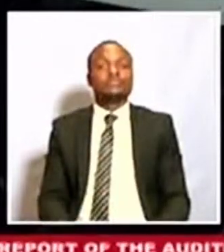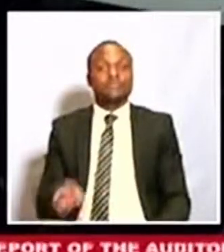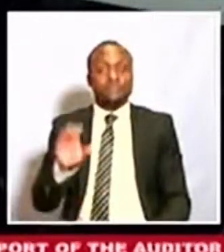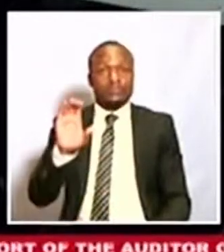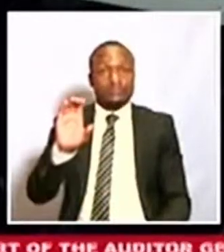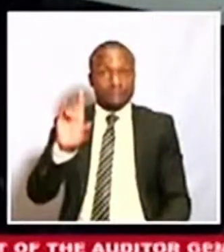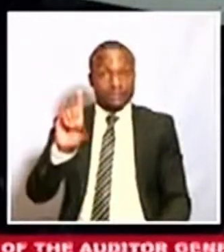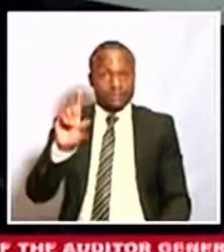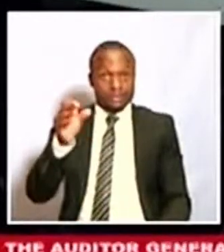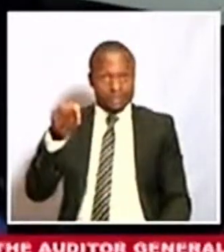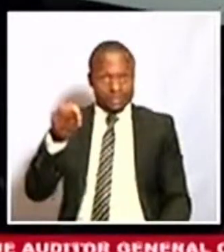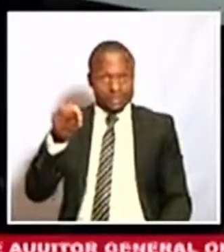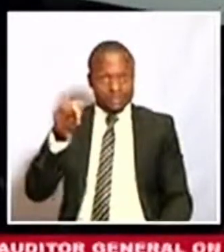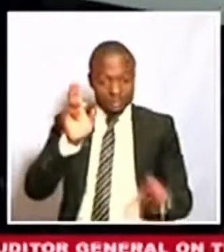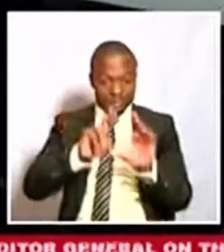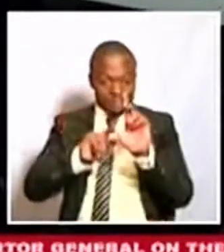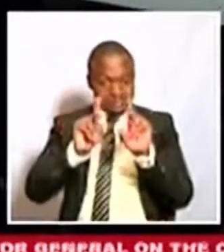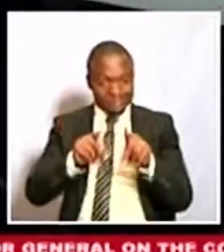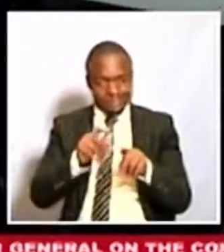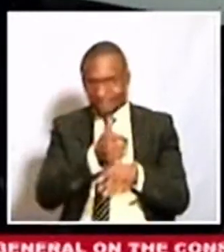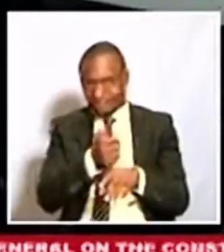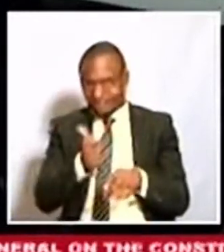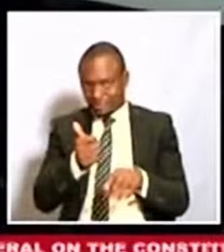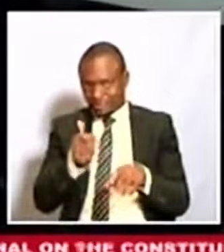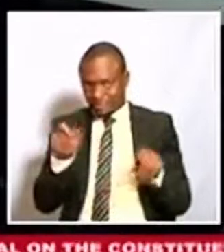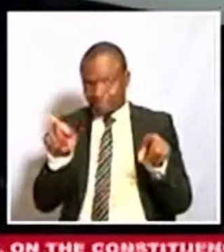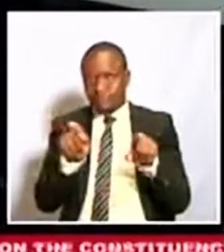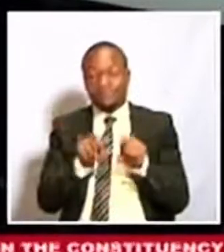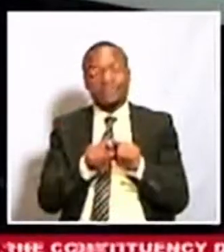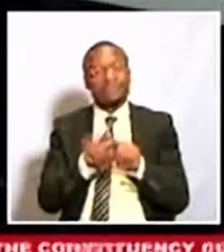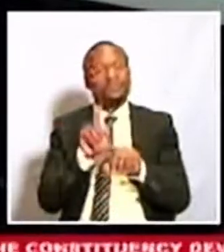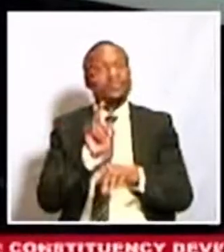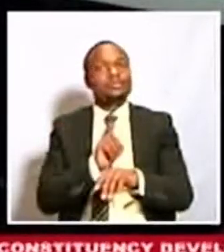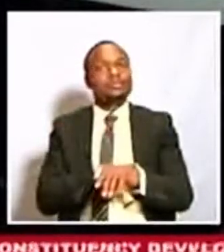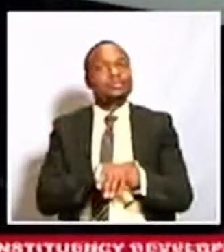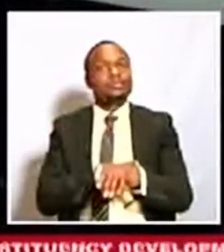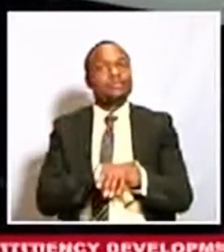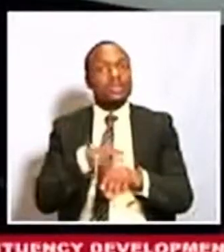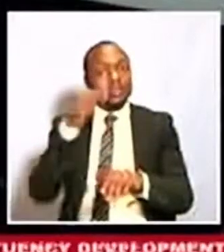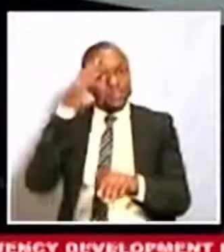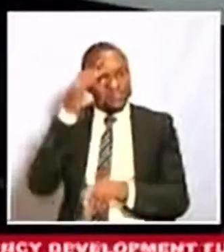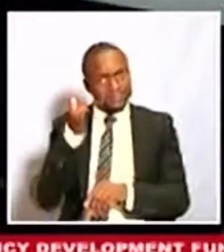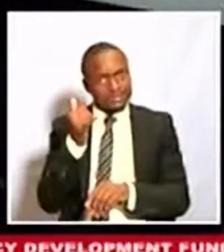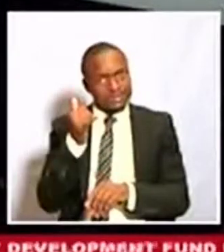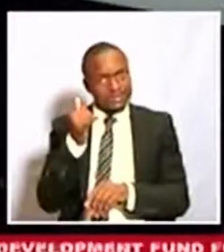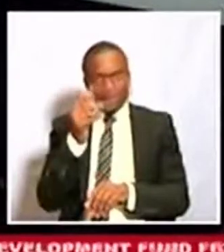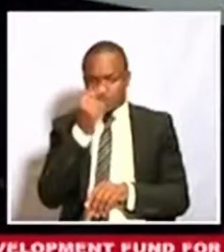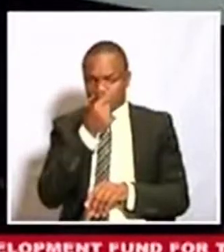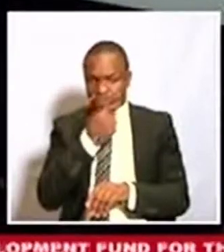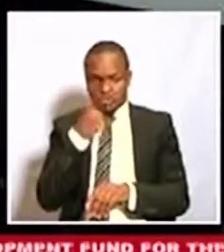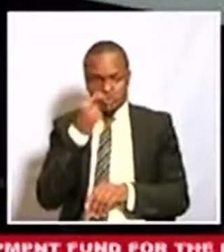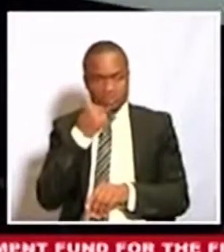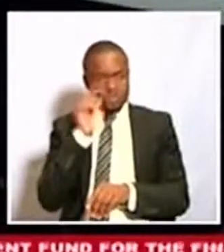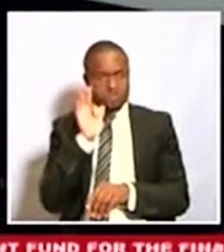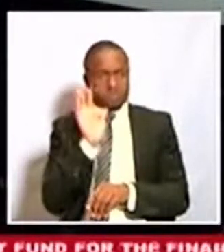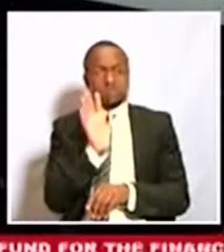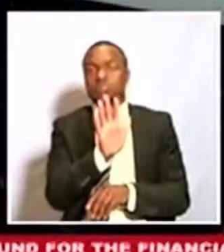CDF committee chairperson, and another one also on the same vein. Why is it? Who is